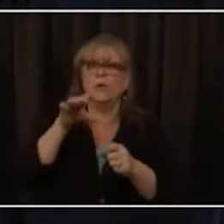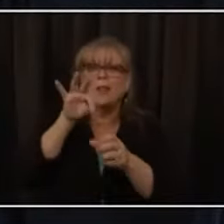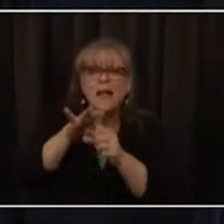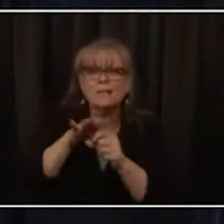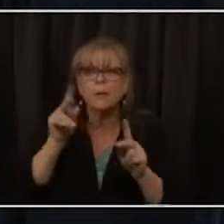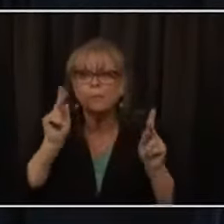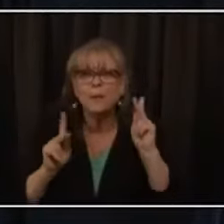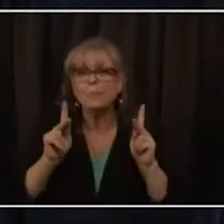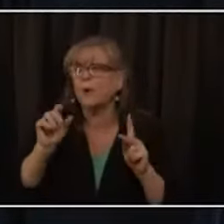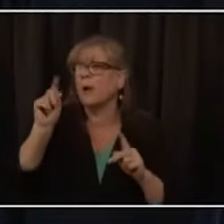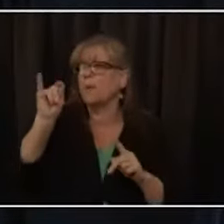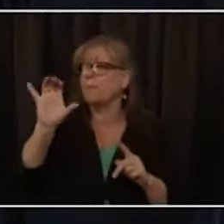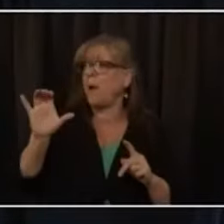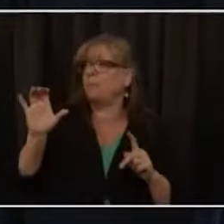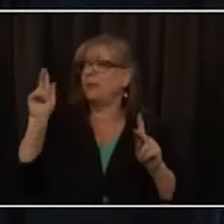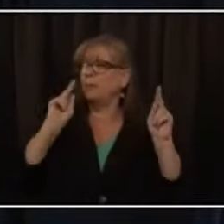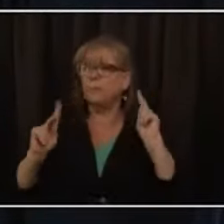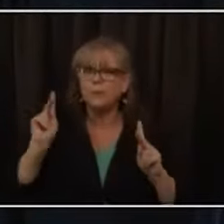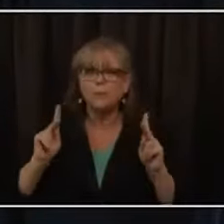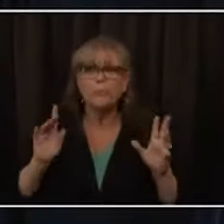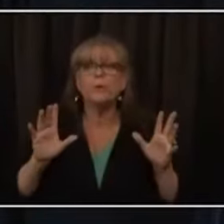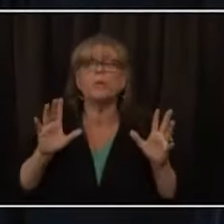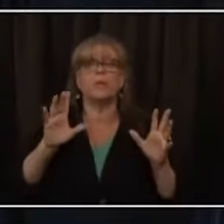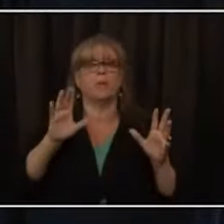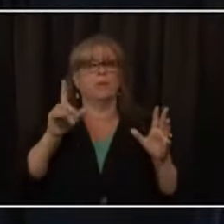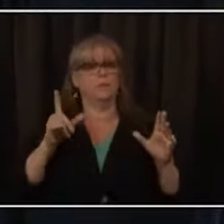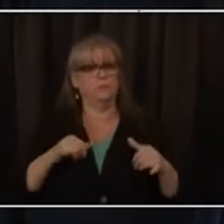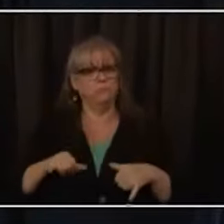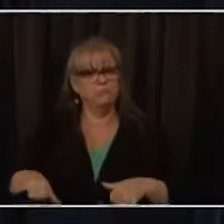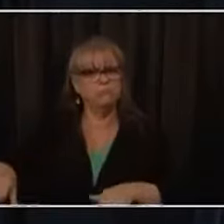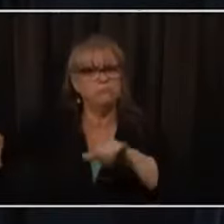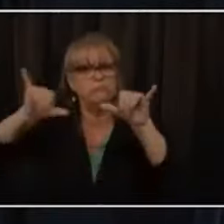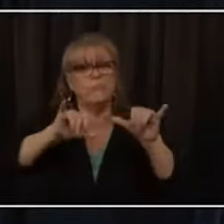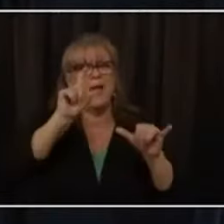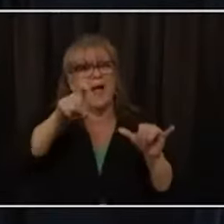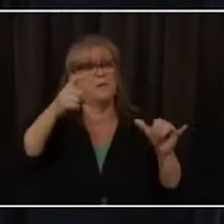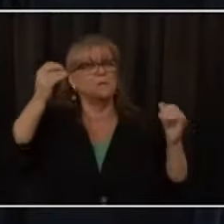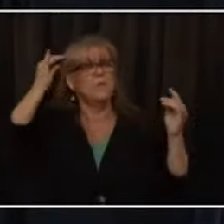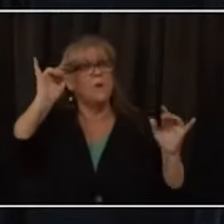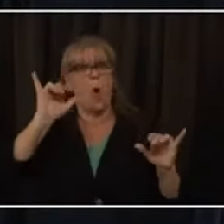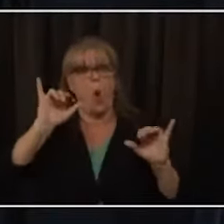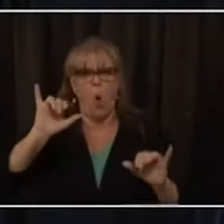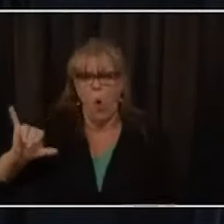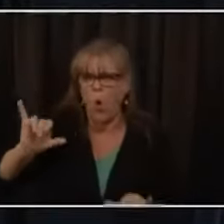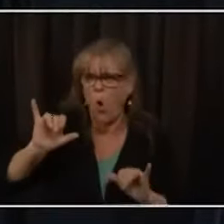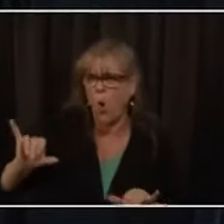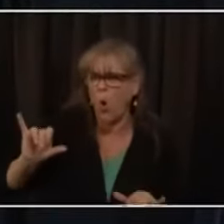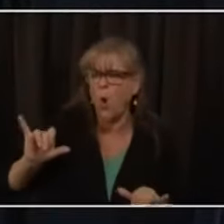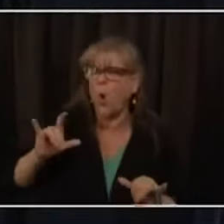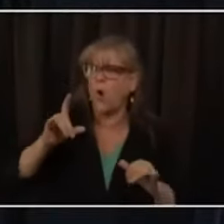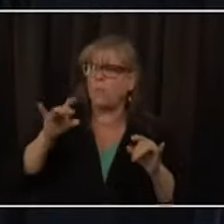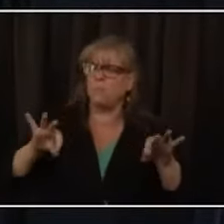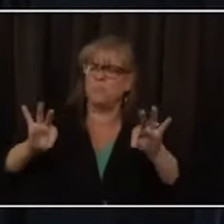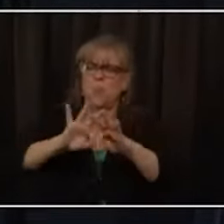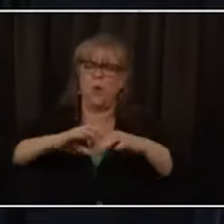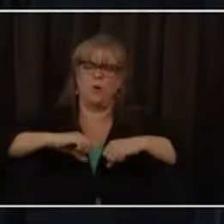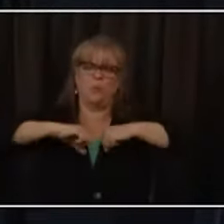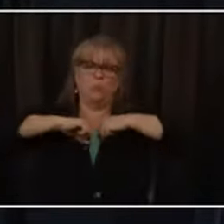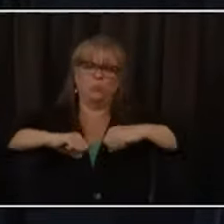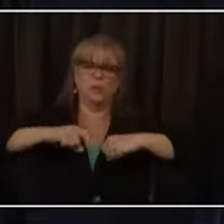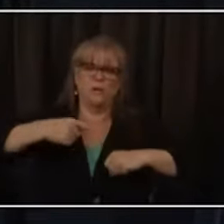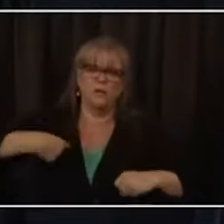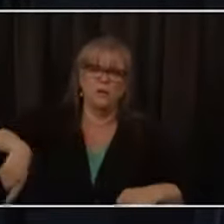thoughtful actions and a thoughtful approach that Tri-County is taking. We're not out of the woods yet, and if sticking with